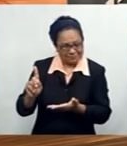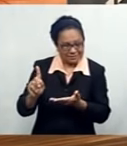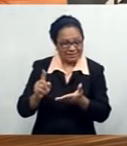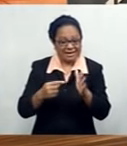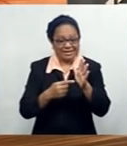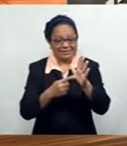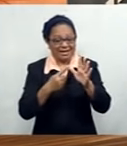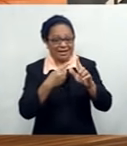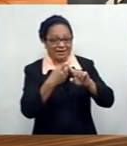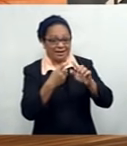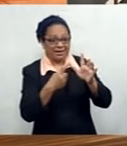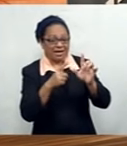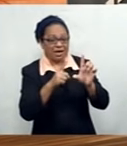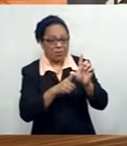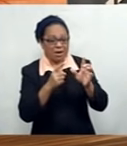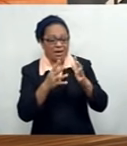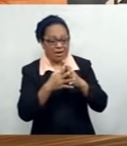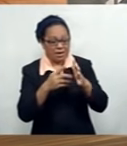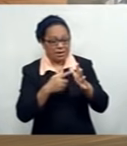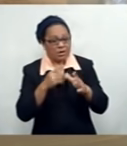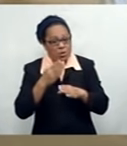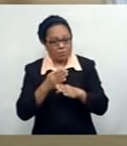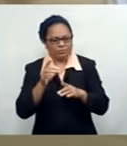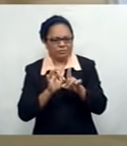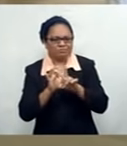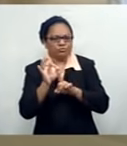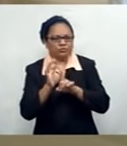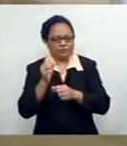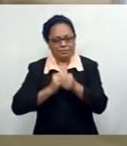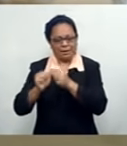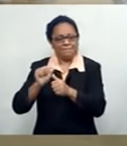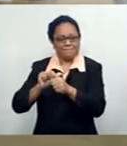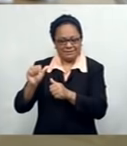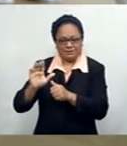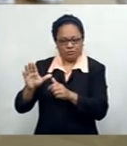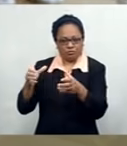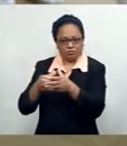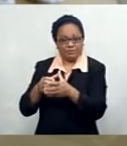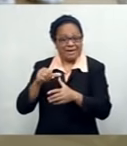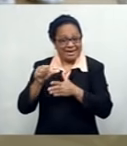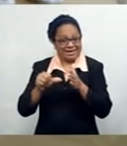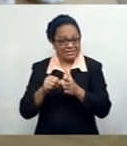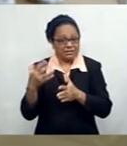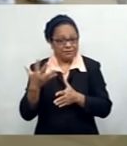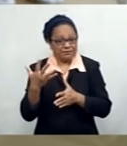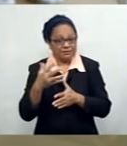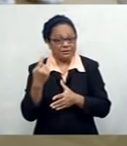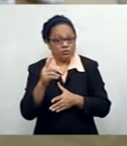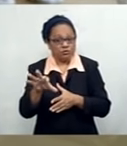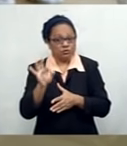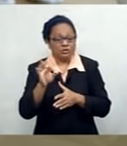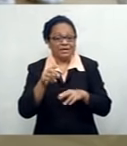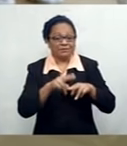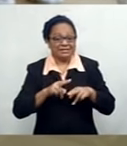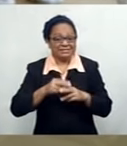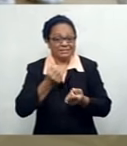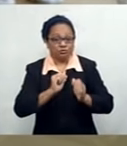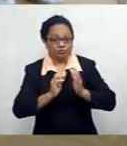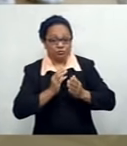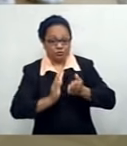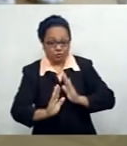to continually improve and become the best in his category. The 15-year-old was nominated by the Fiji Judo Association to attend